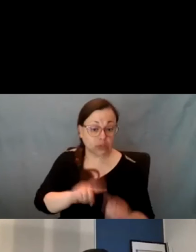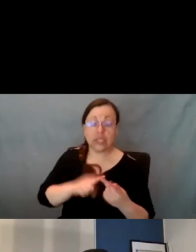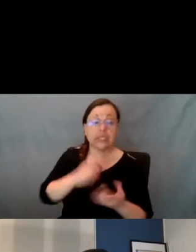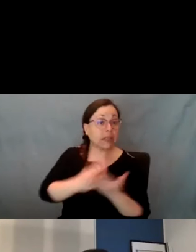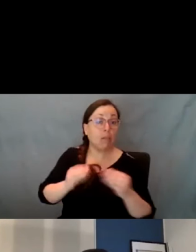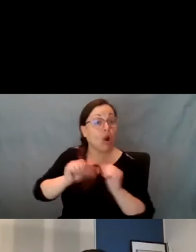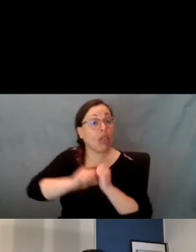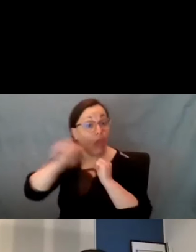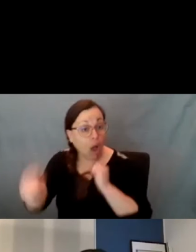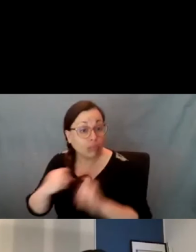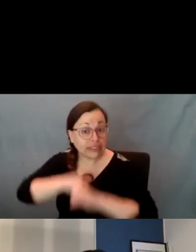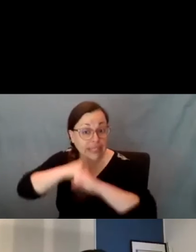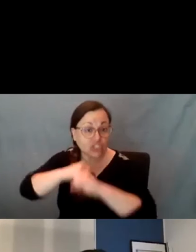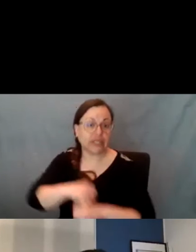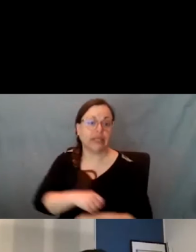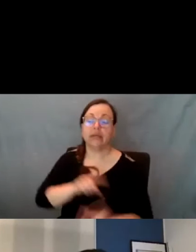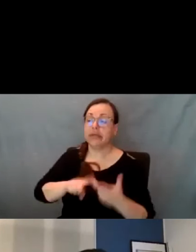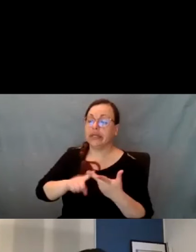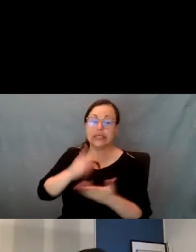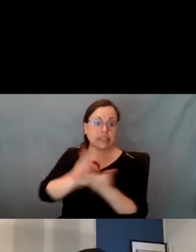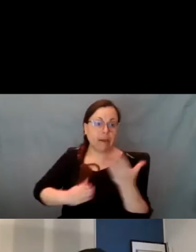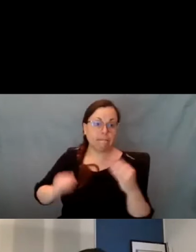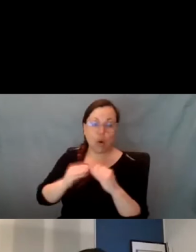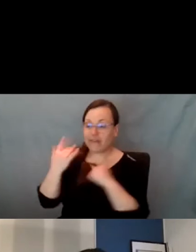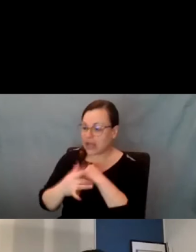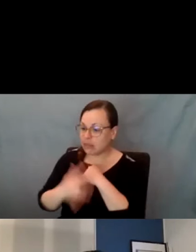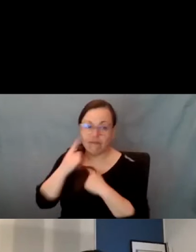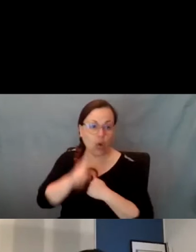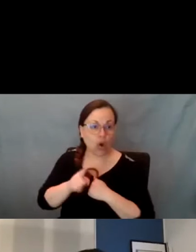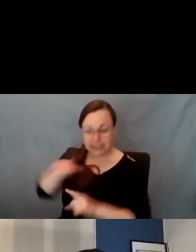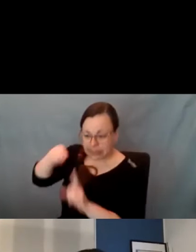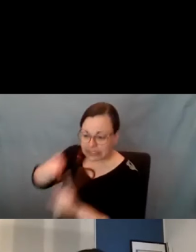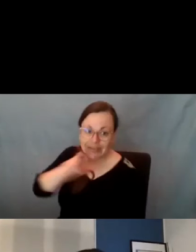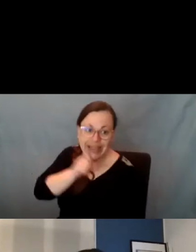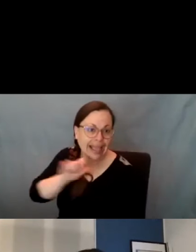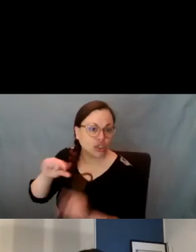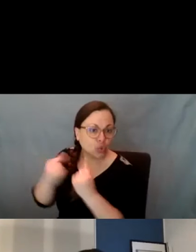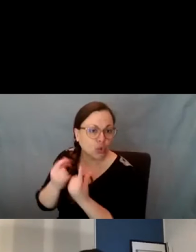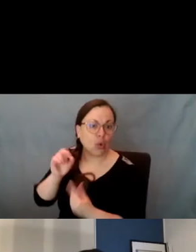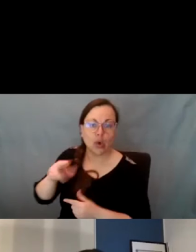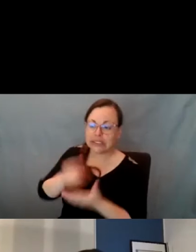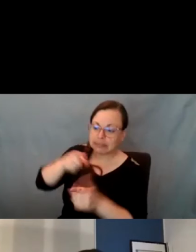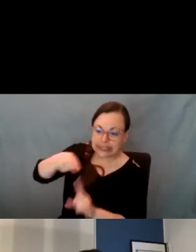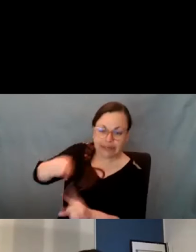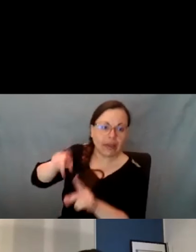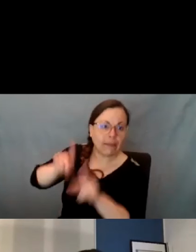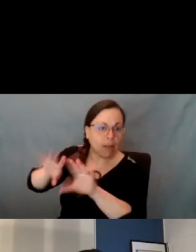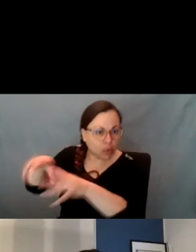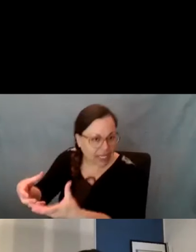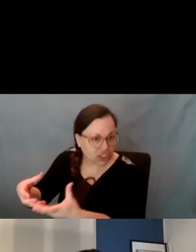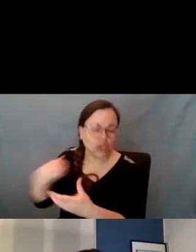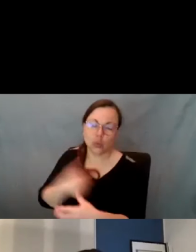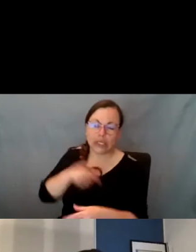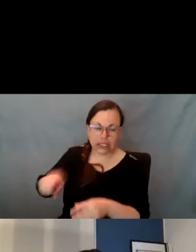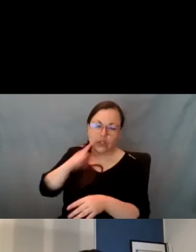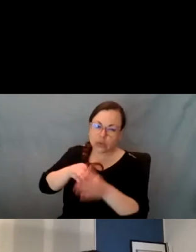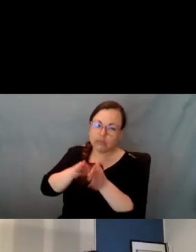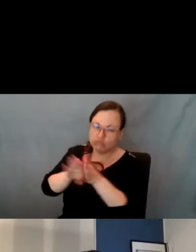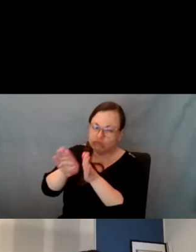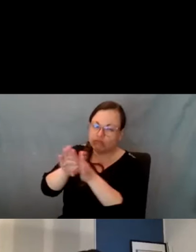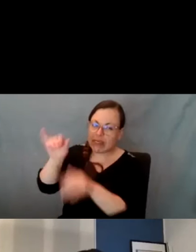more suitable for certain populations and age groups. So we need to keep working on that. And this new evidence